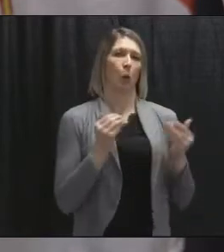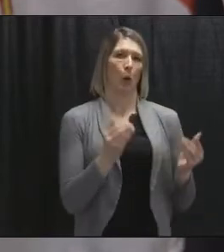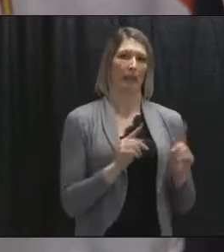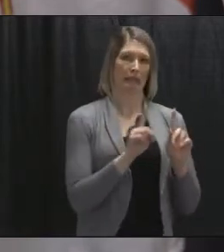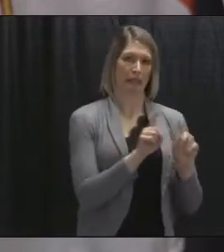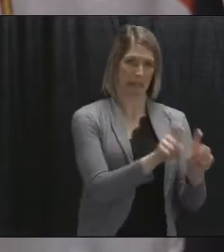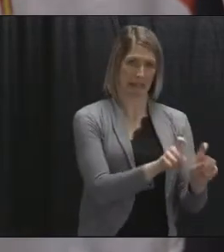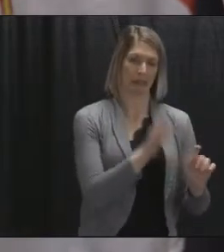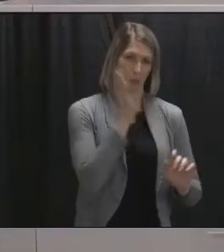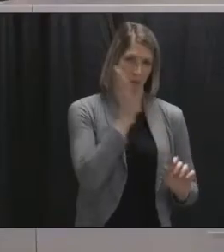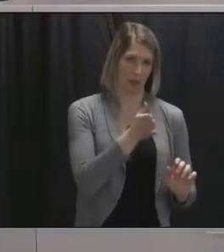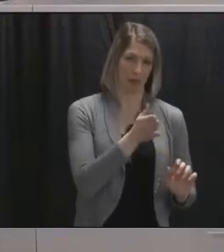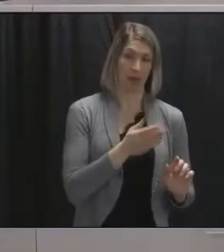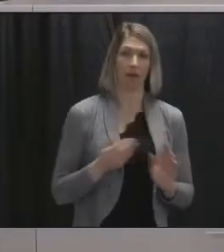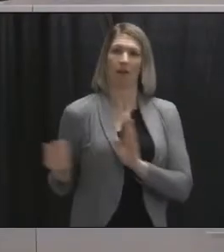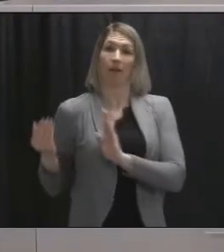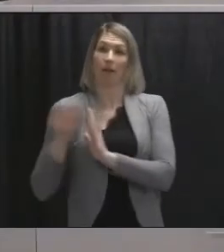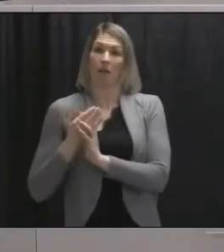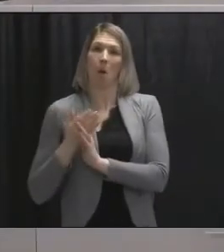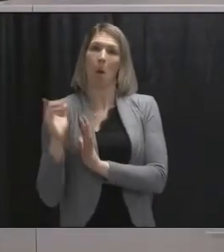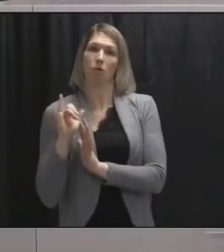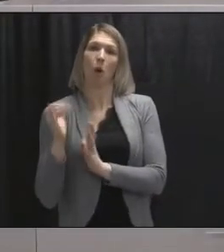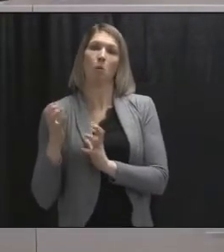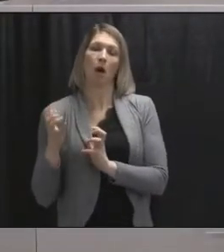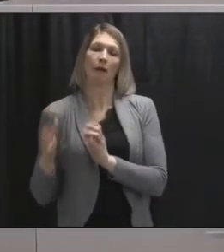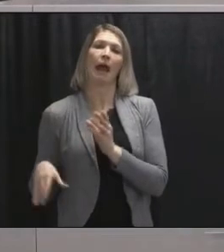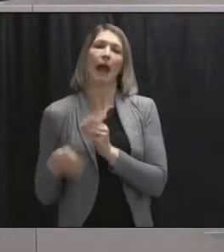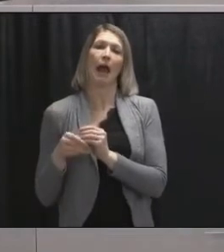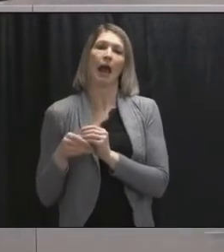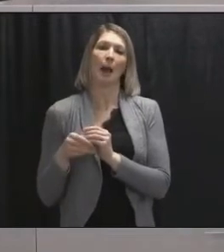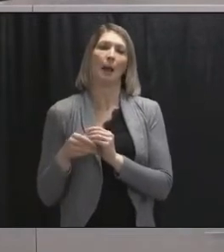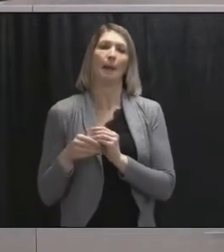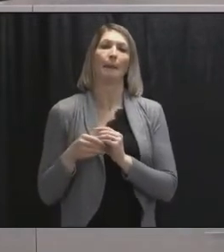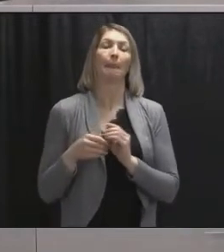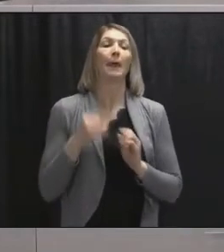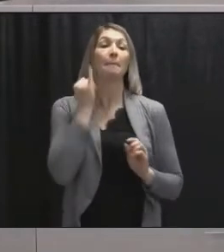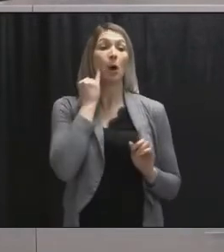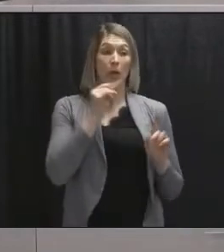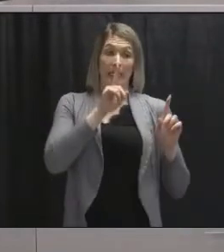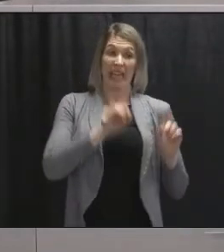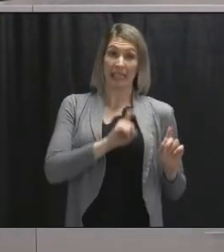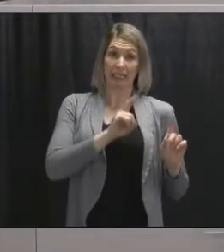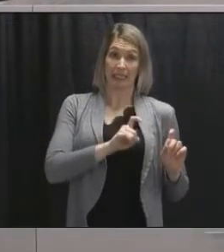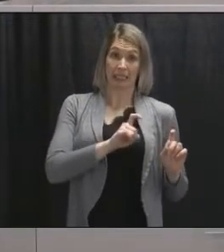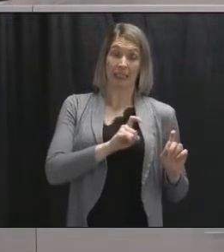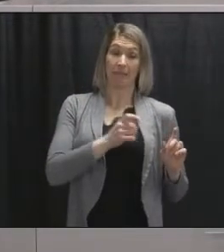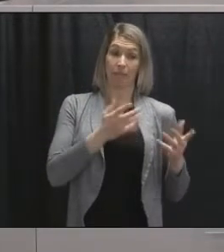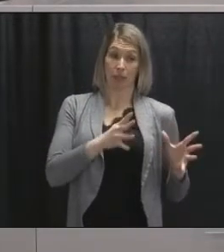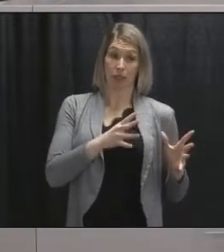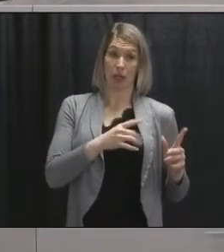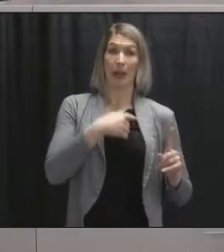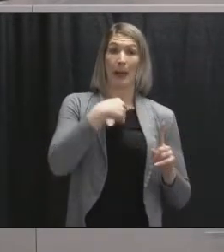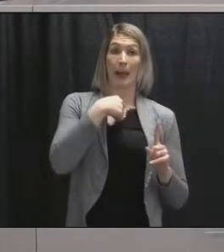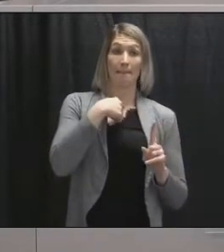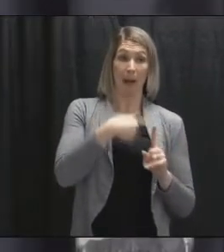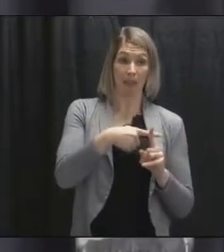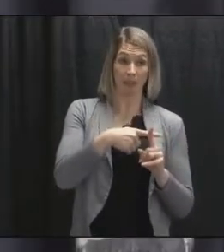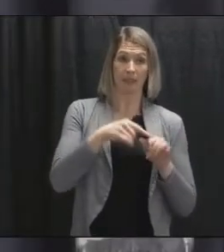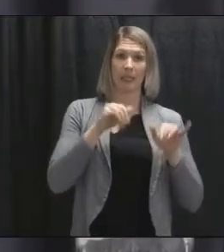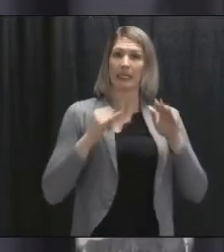I just put in as well, we've said in the past that a positive test means you stay home, a negative test means you stay home, but